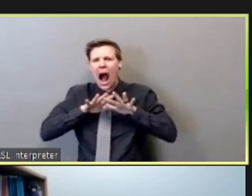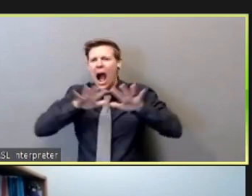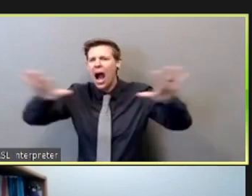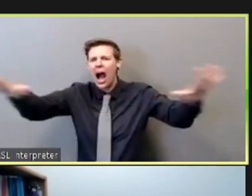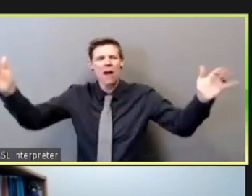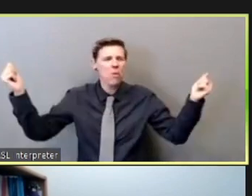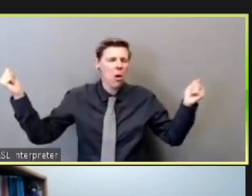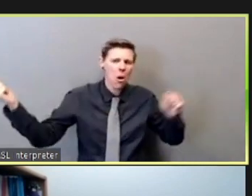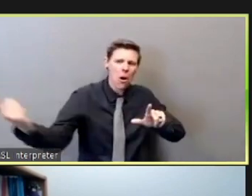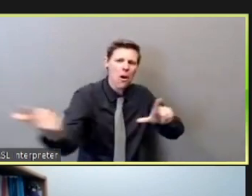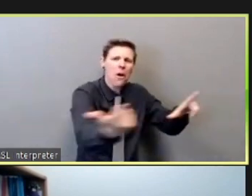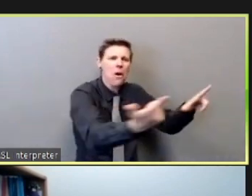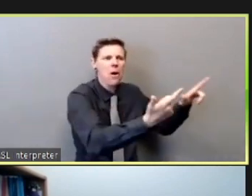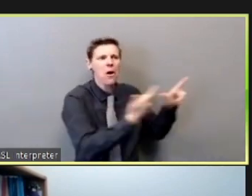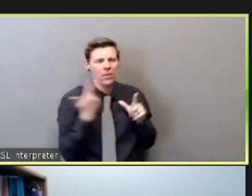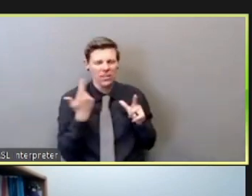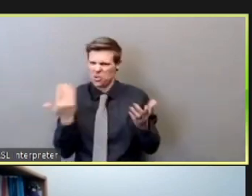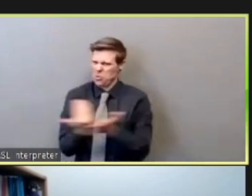novel virus,